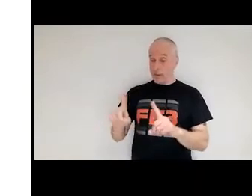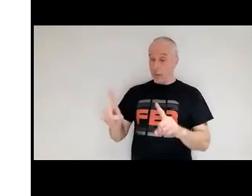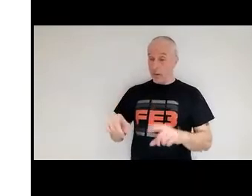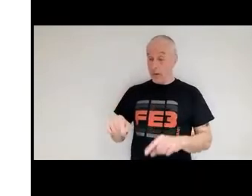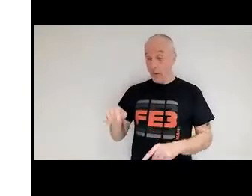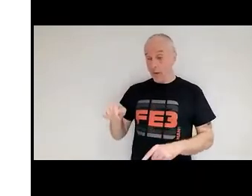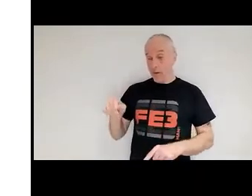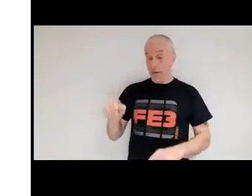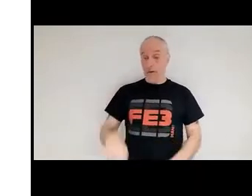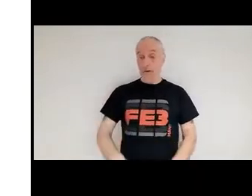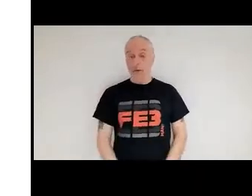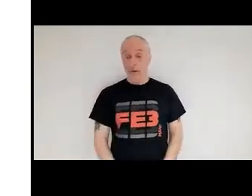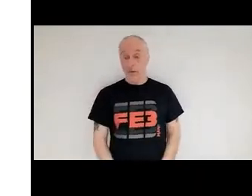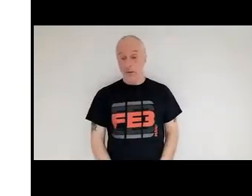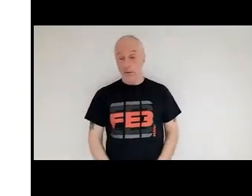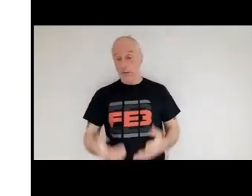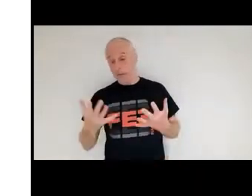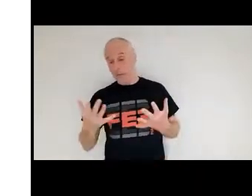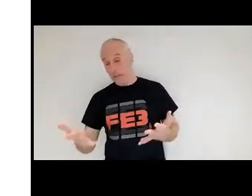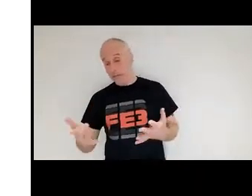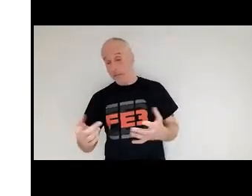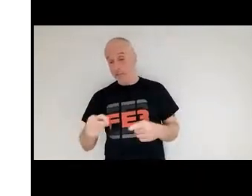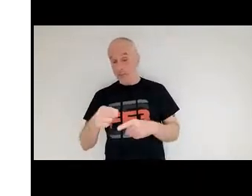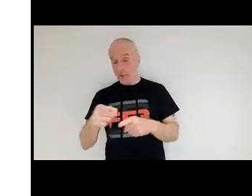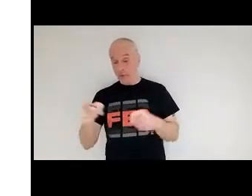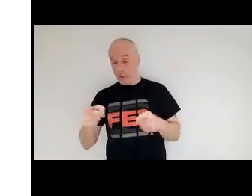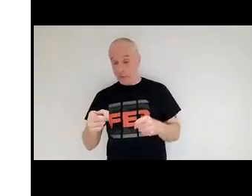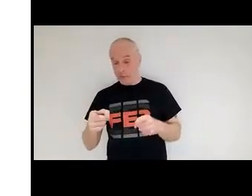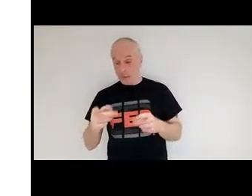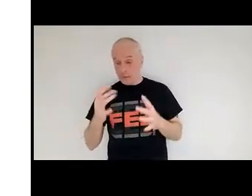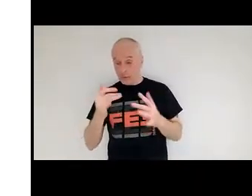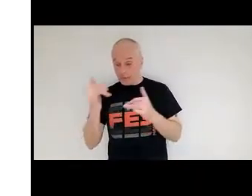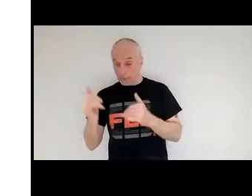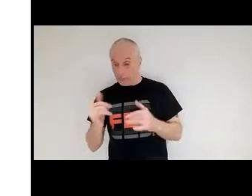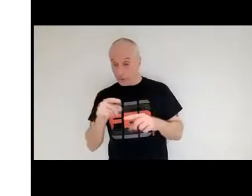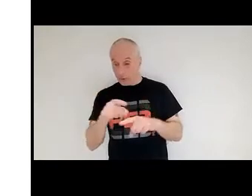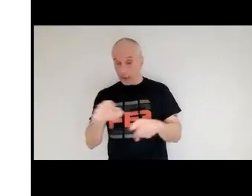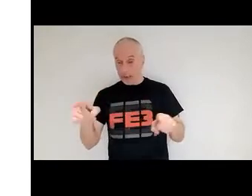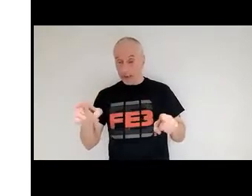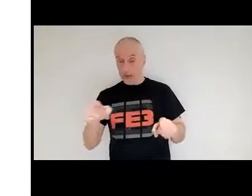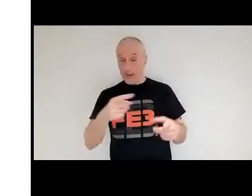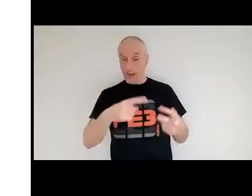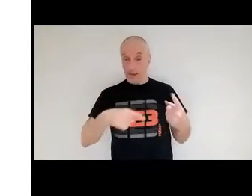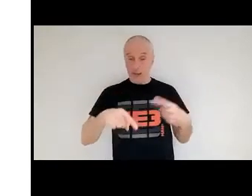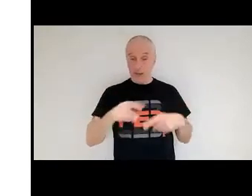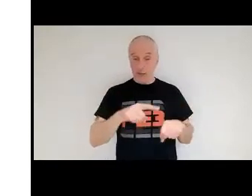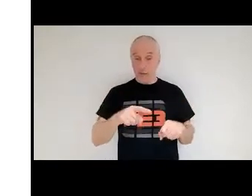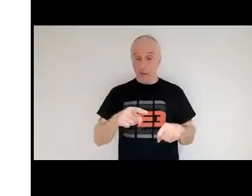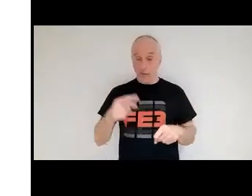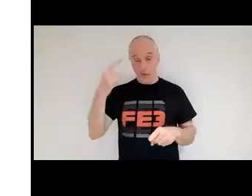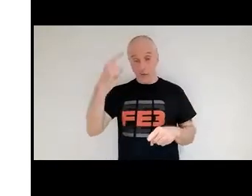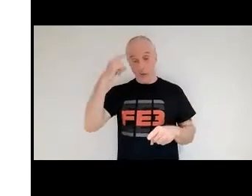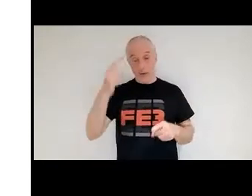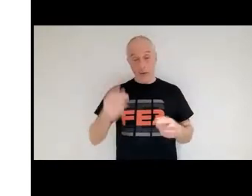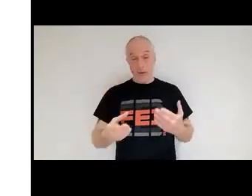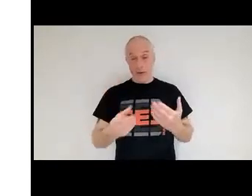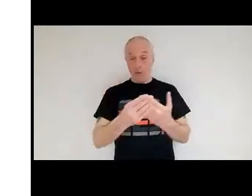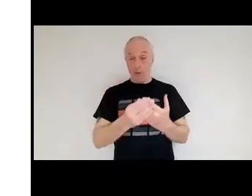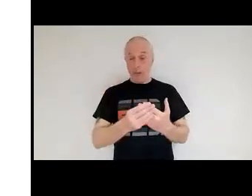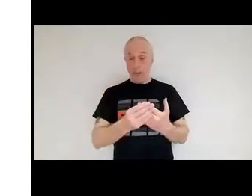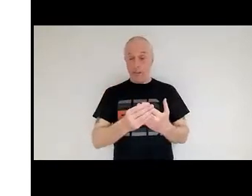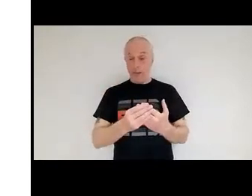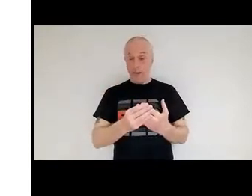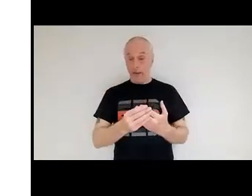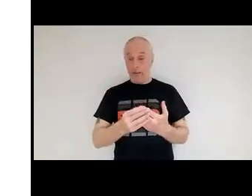just more conservative assessment, and that's in line with